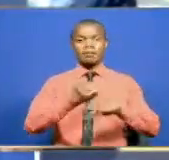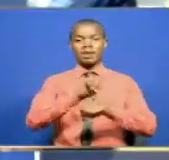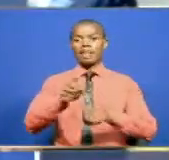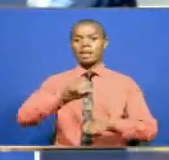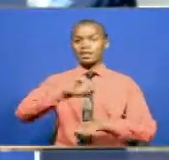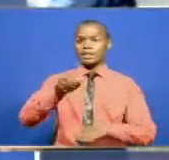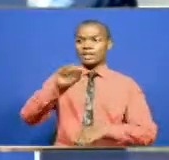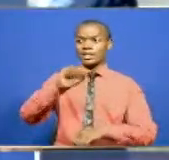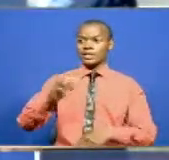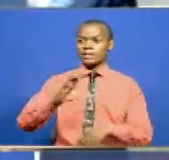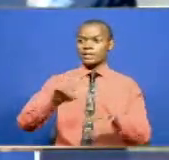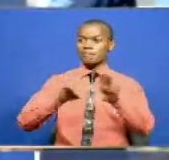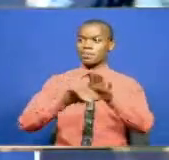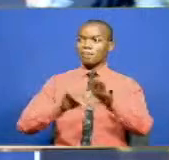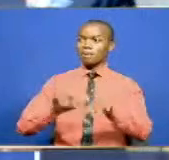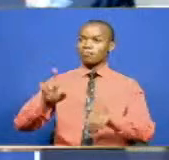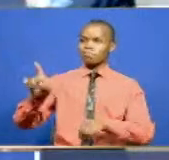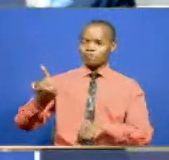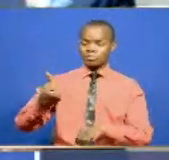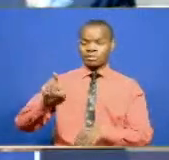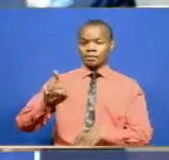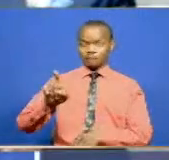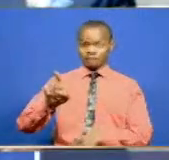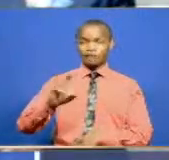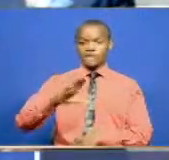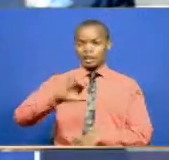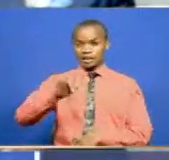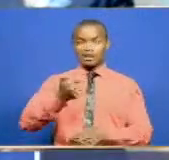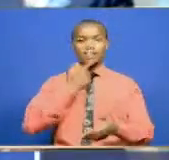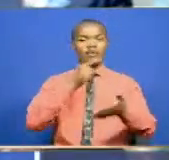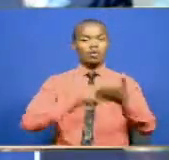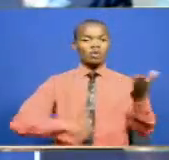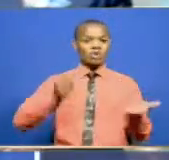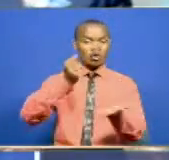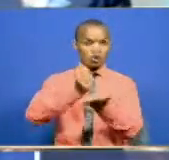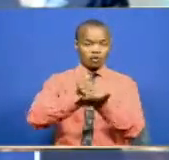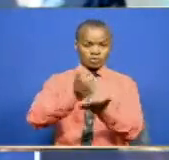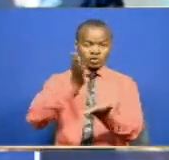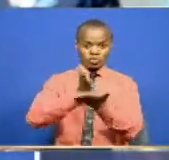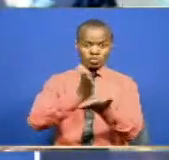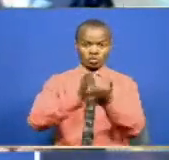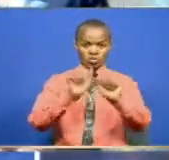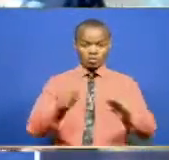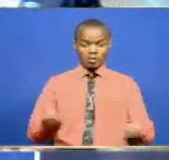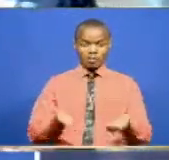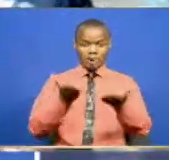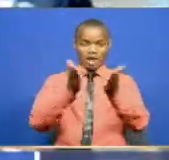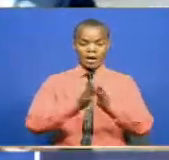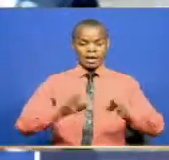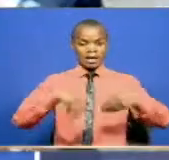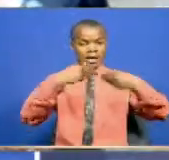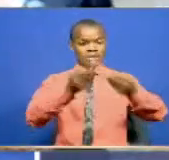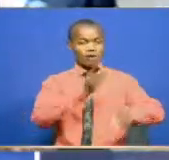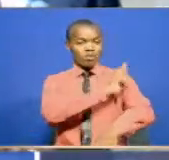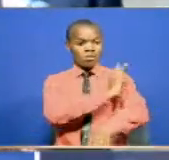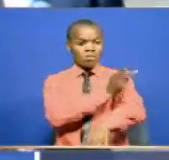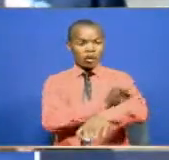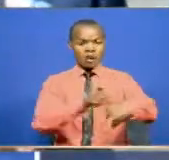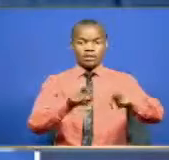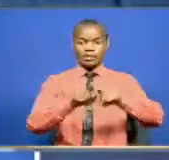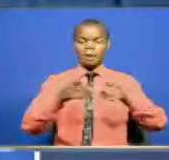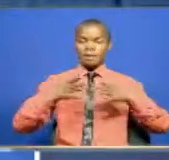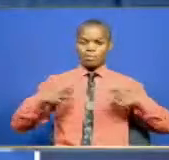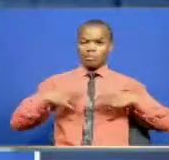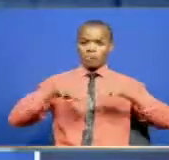JSC members, Maraga said the office of the Ombudsman should also be enhanced, strengthened and made accessible to members of the